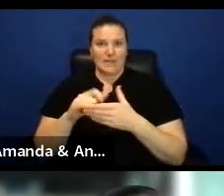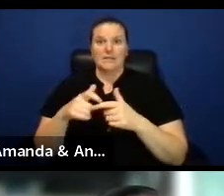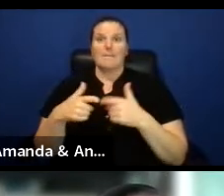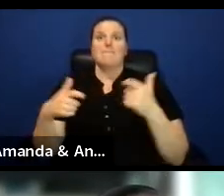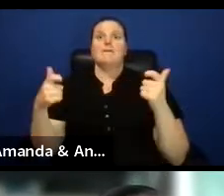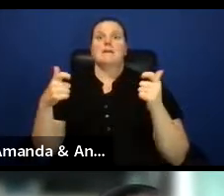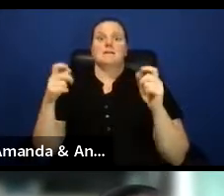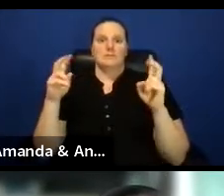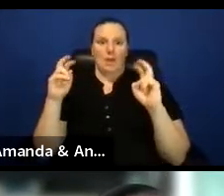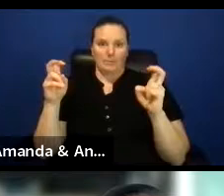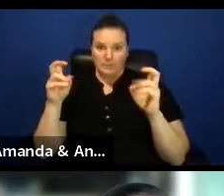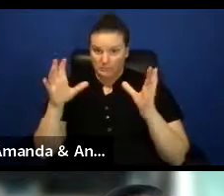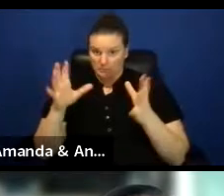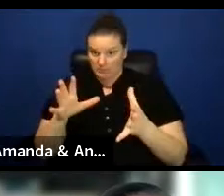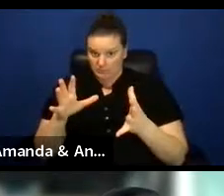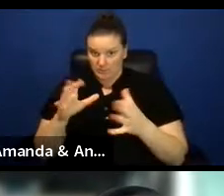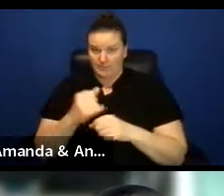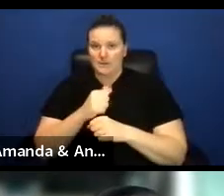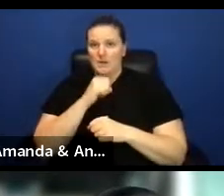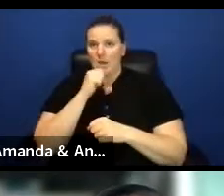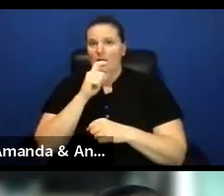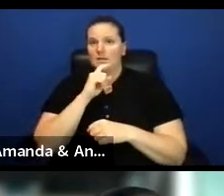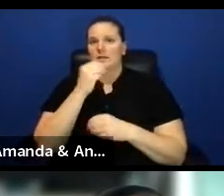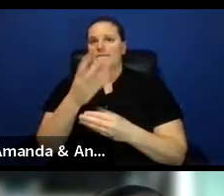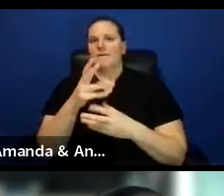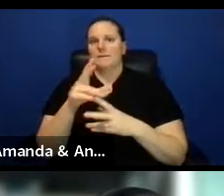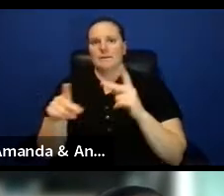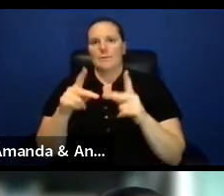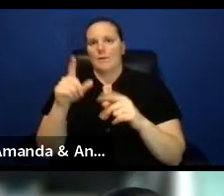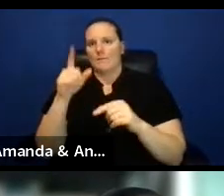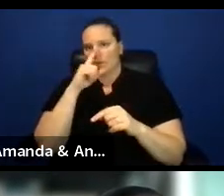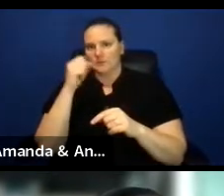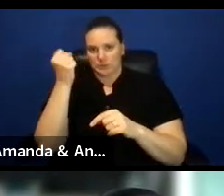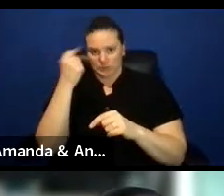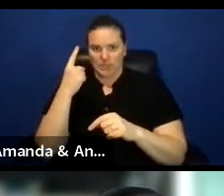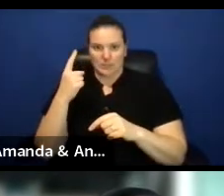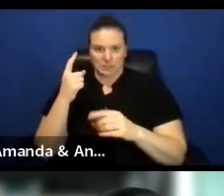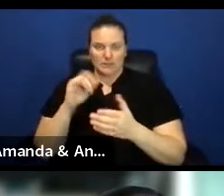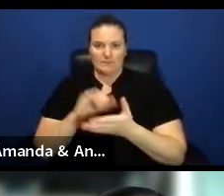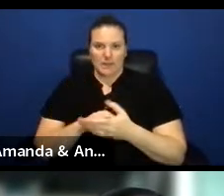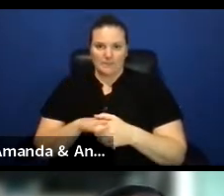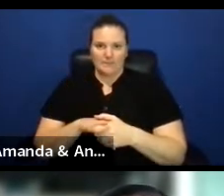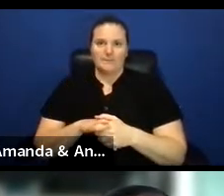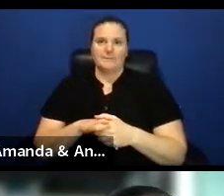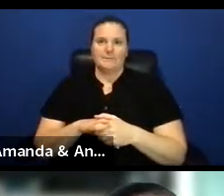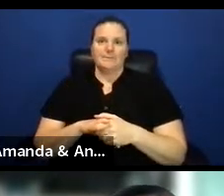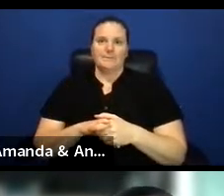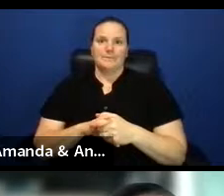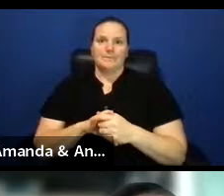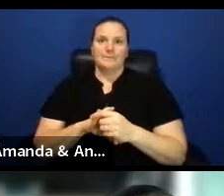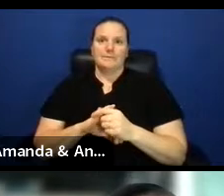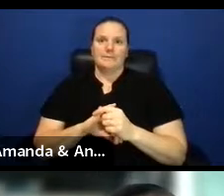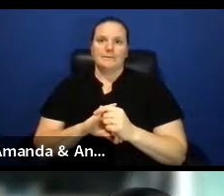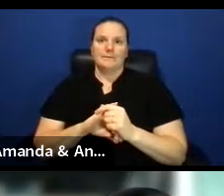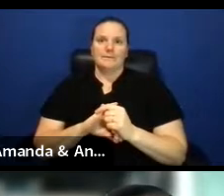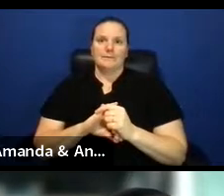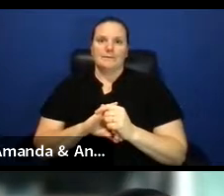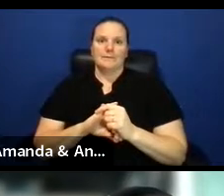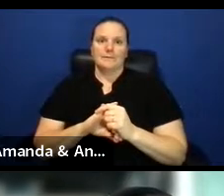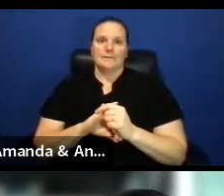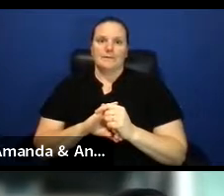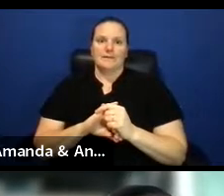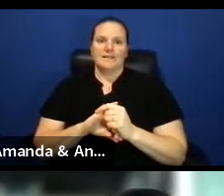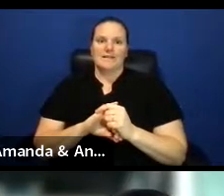topic, right? And so I just want to make sure we aren't giving people like false understanding of something. Okay. So people The dog can says